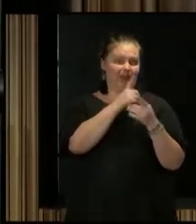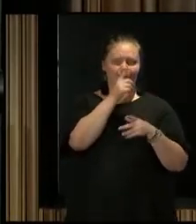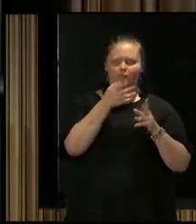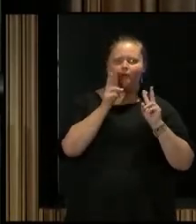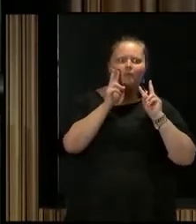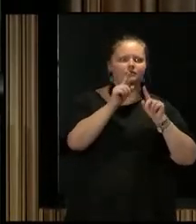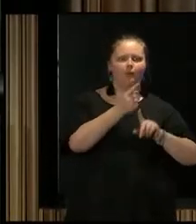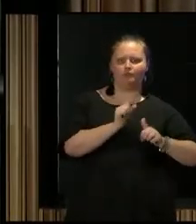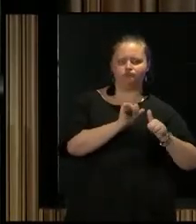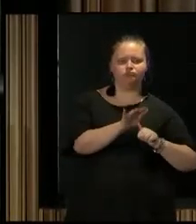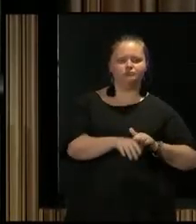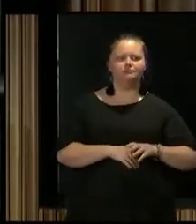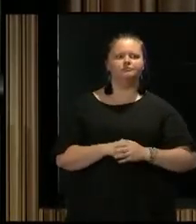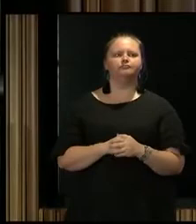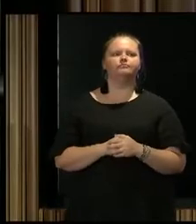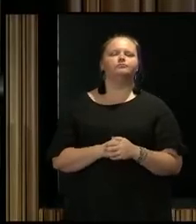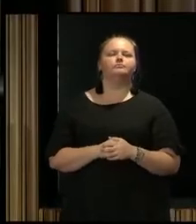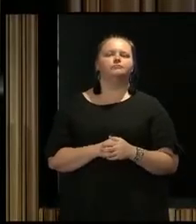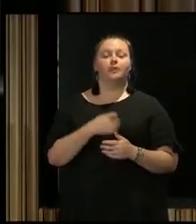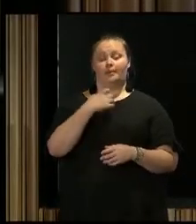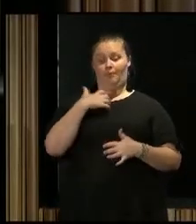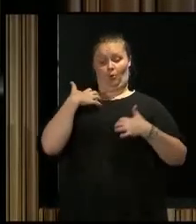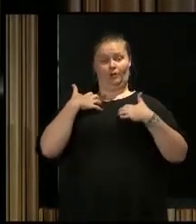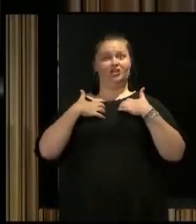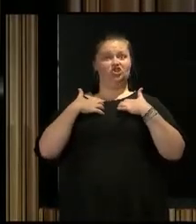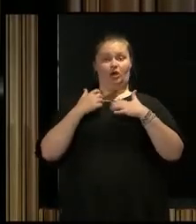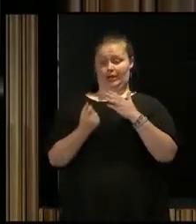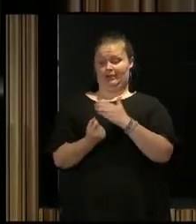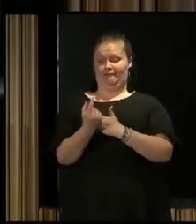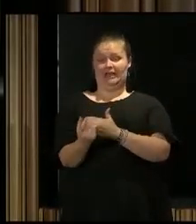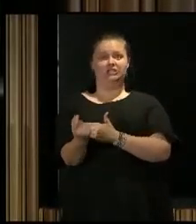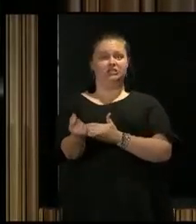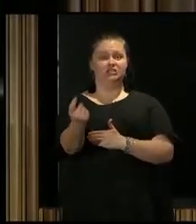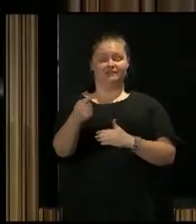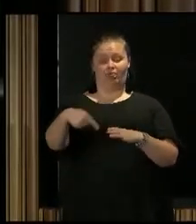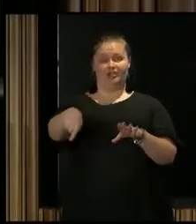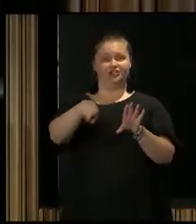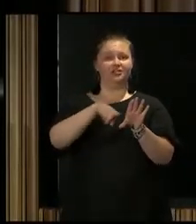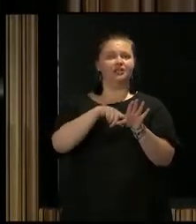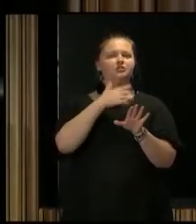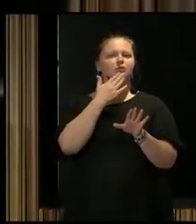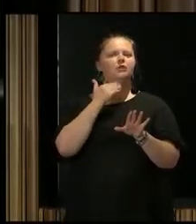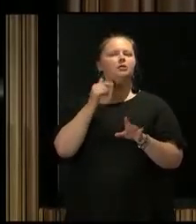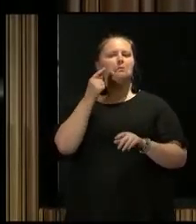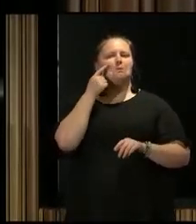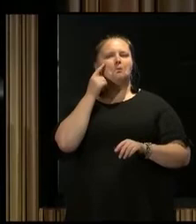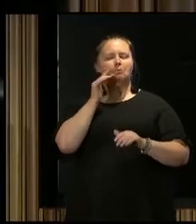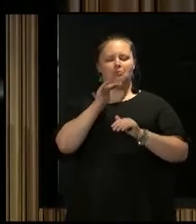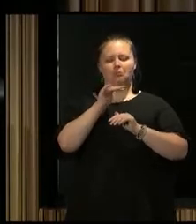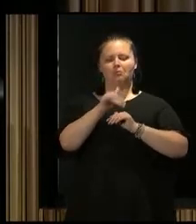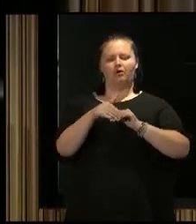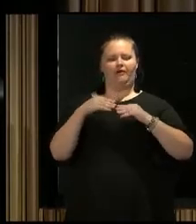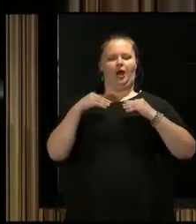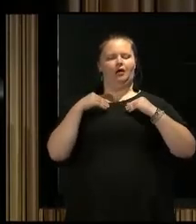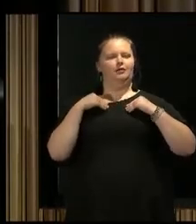that one, it's great. There's more exciting game changer events planned for the rest of the year, so please stay tuned via the Queensland Business